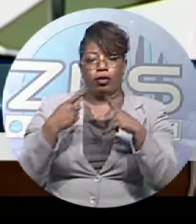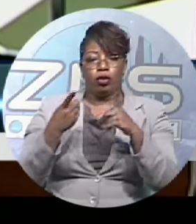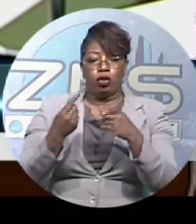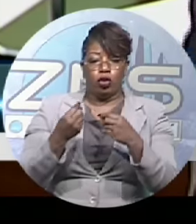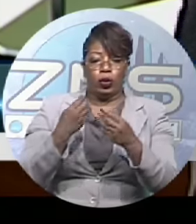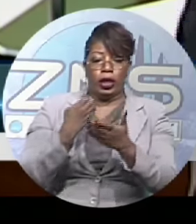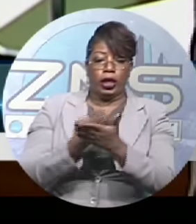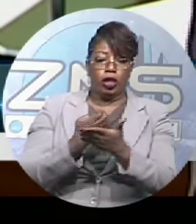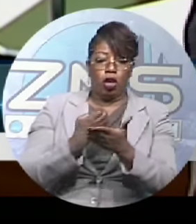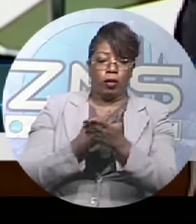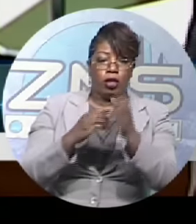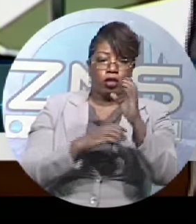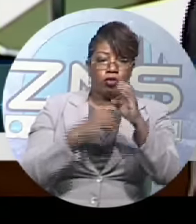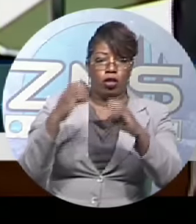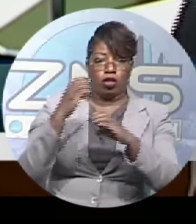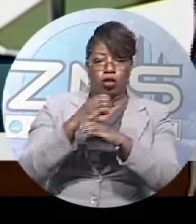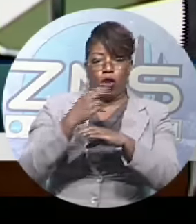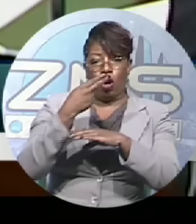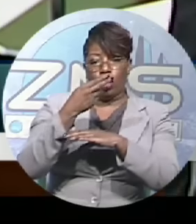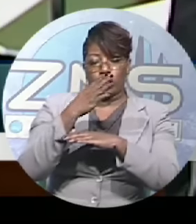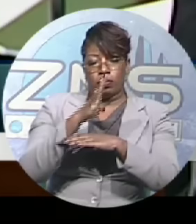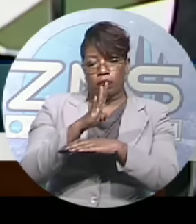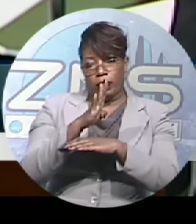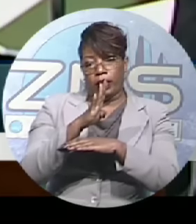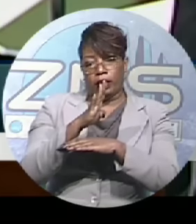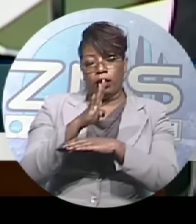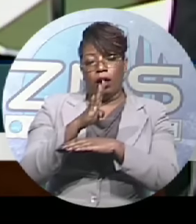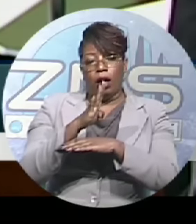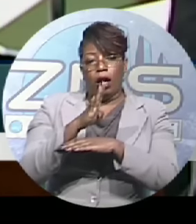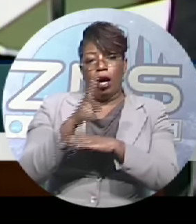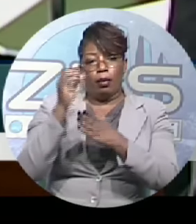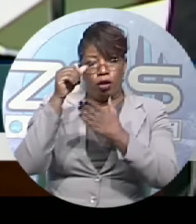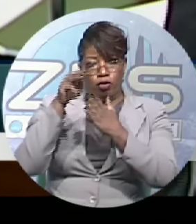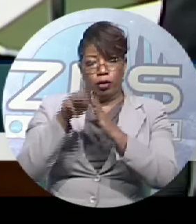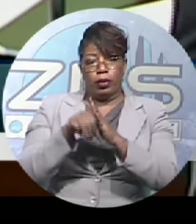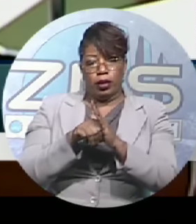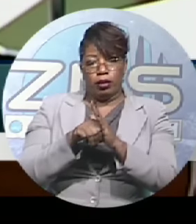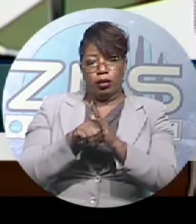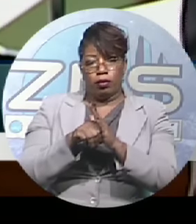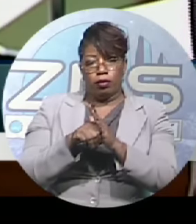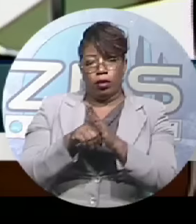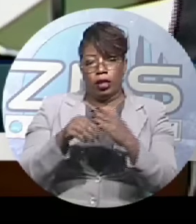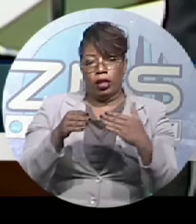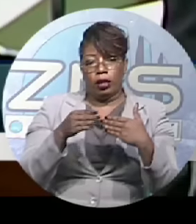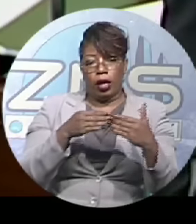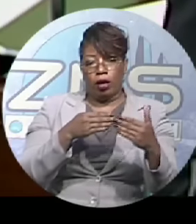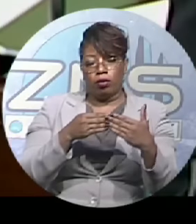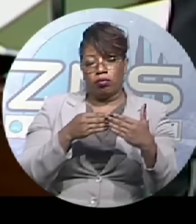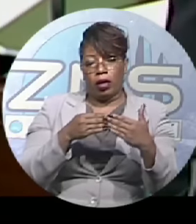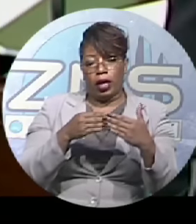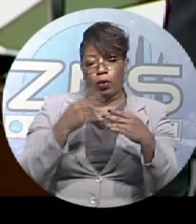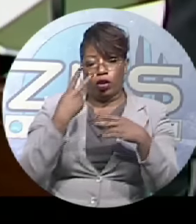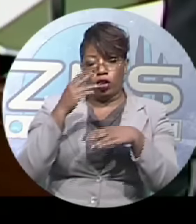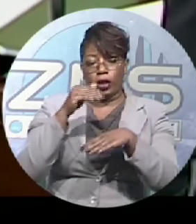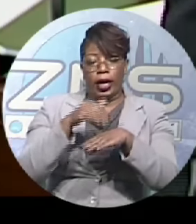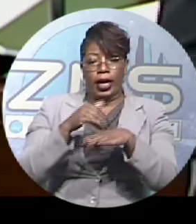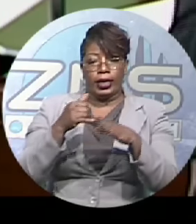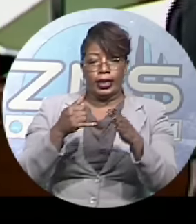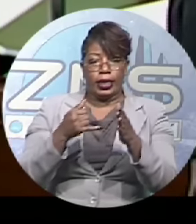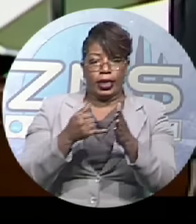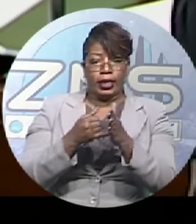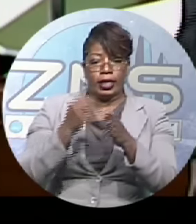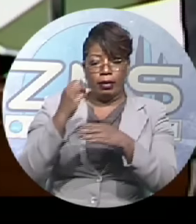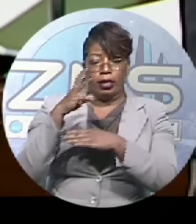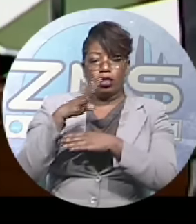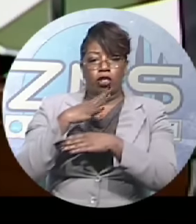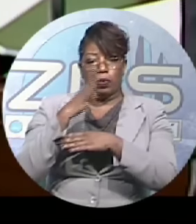was structured on the Hawksbill Creek Agreement. No matter how we look at it, Mr. Speaker,